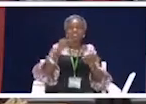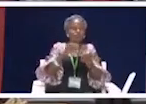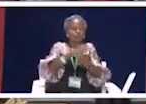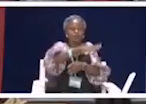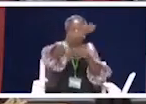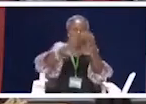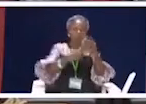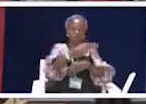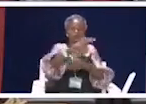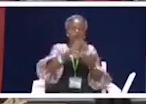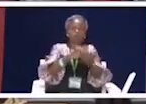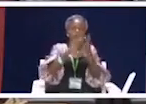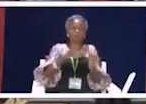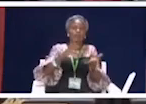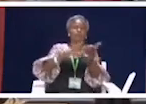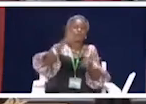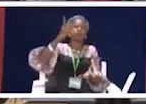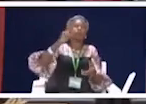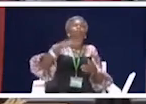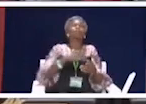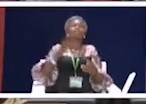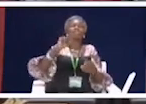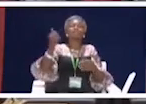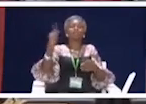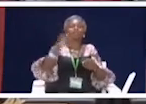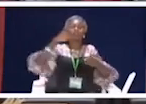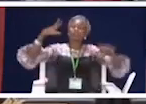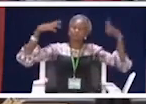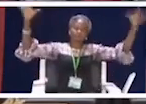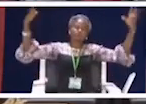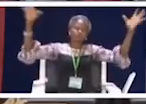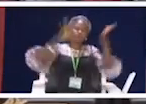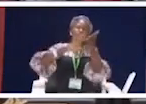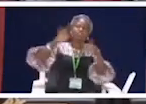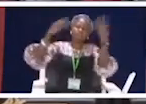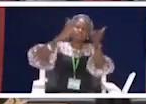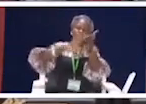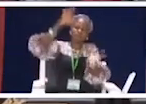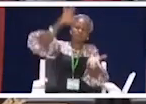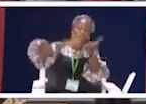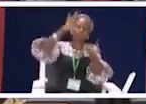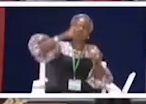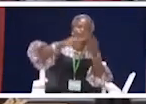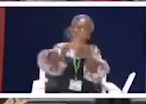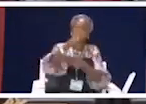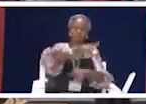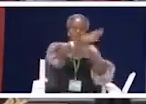glory. Please, wherever you are, help me give him the glory. Glory be to God Almighty.